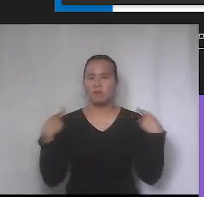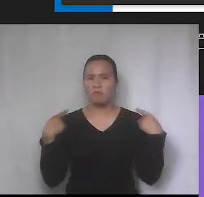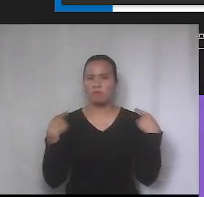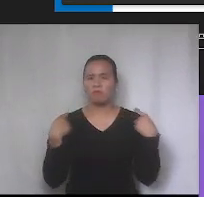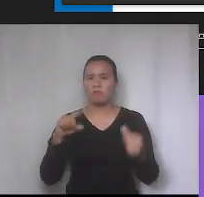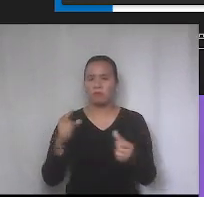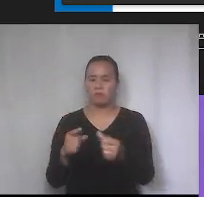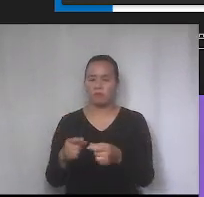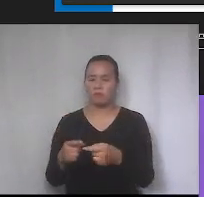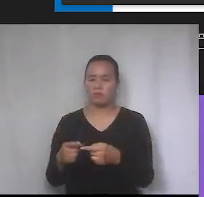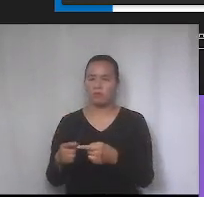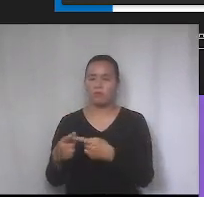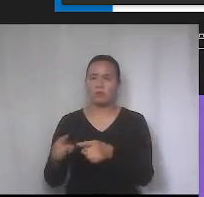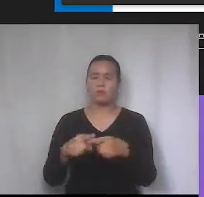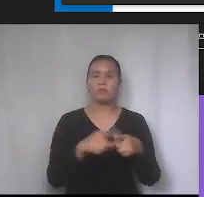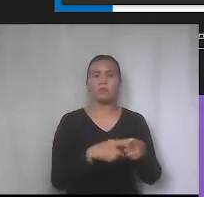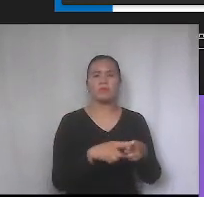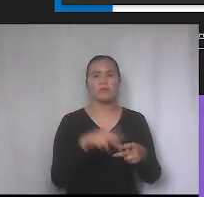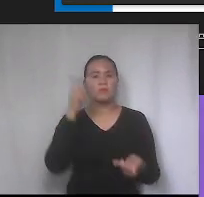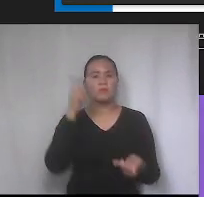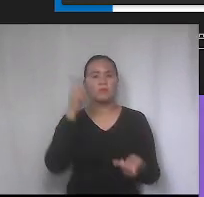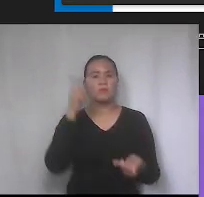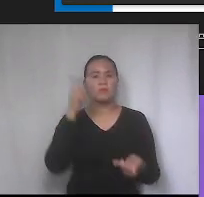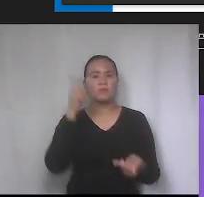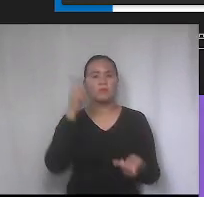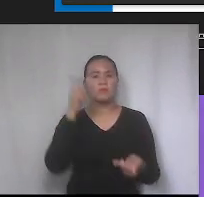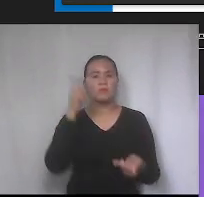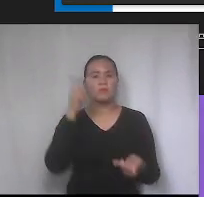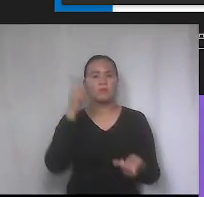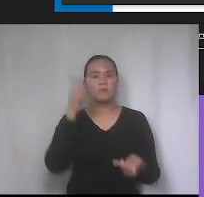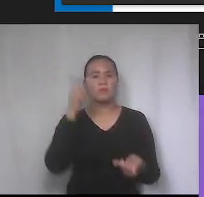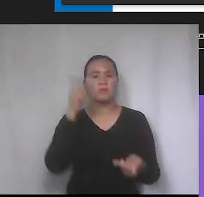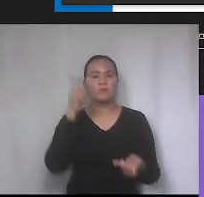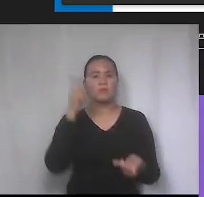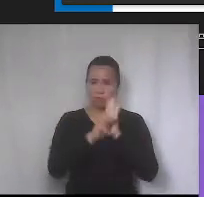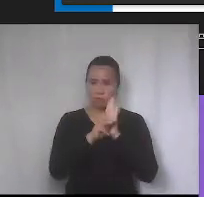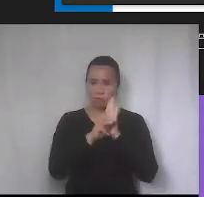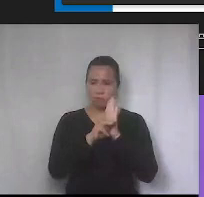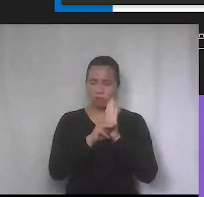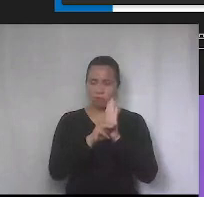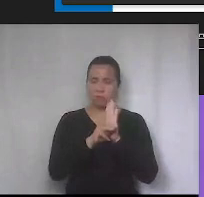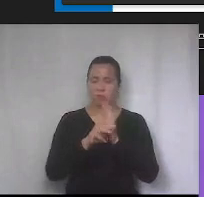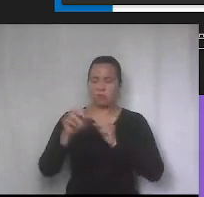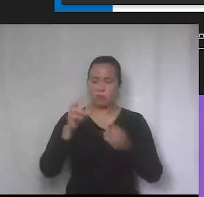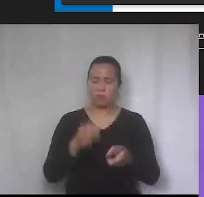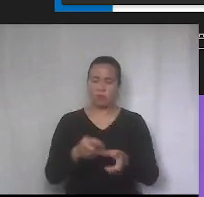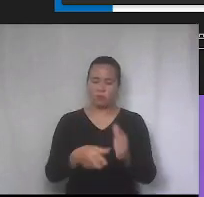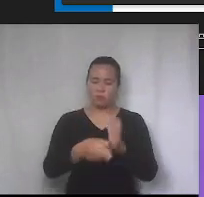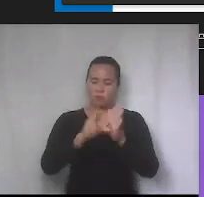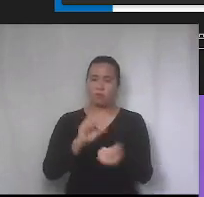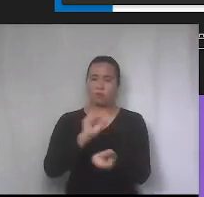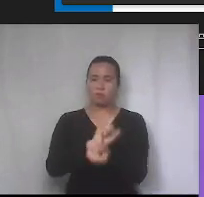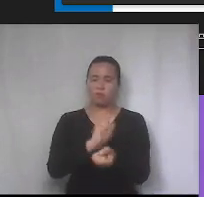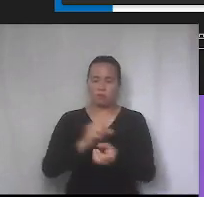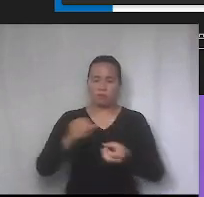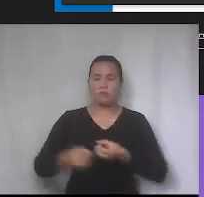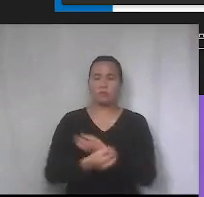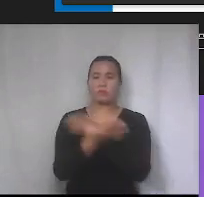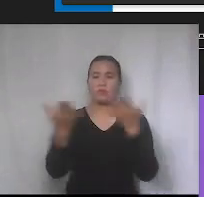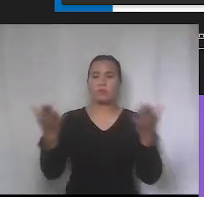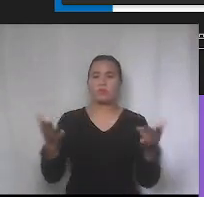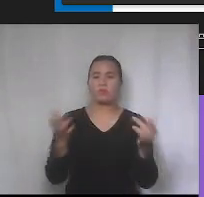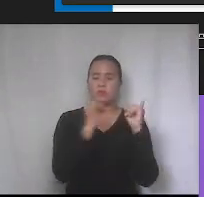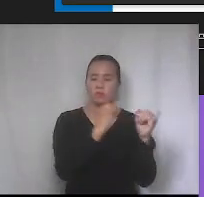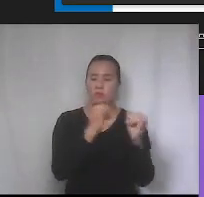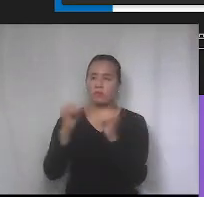recalibrate expectations, review the curriculum, rework the delivery of instruction, and of course, revisit